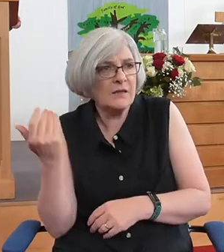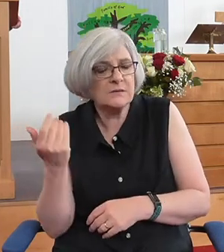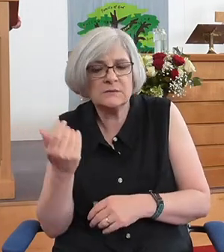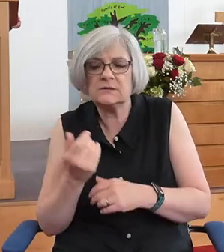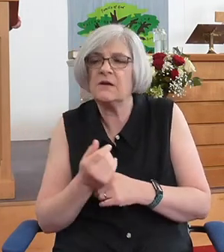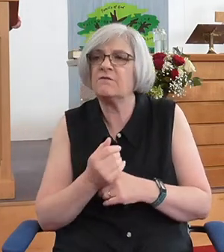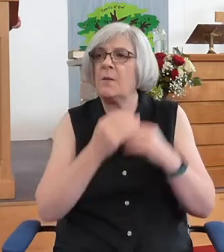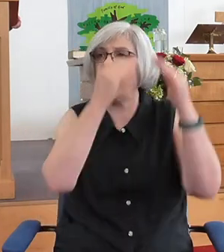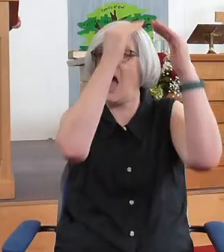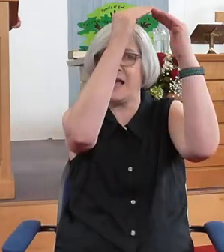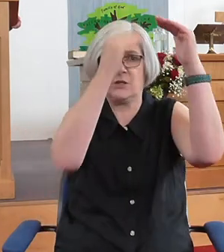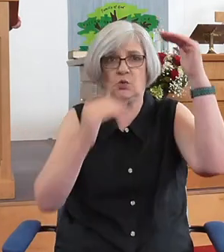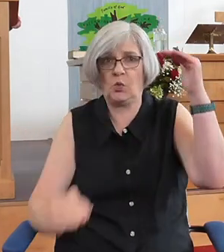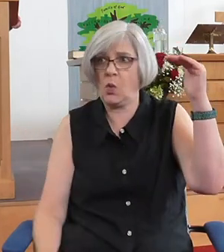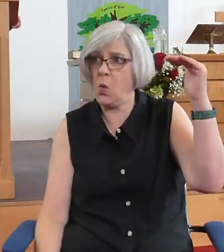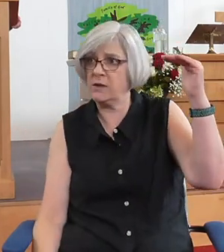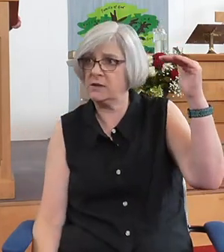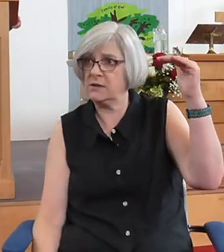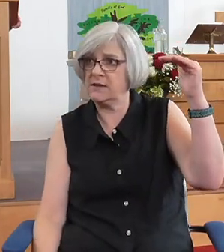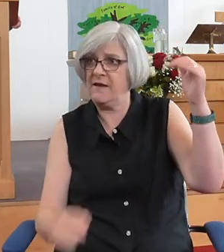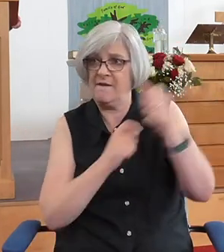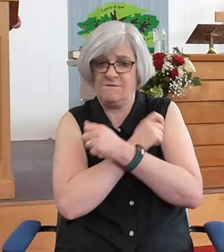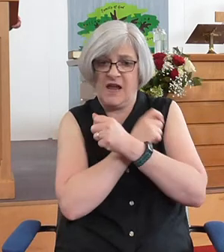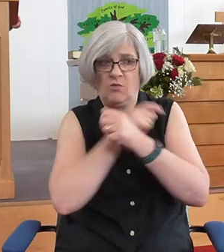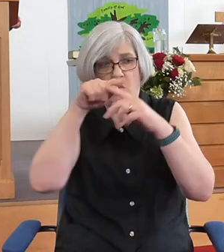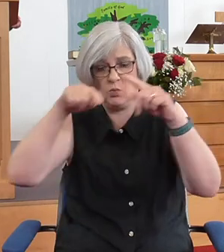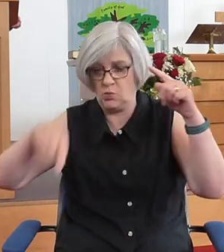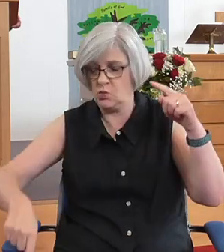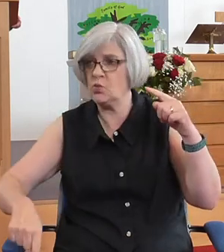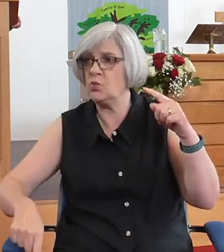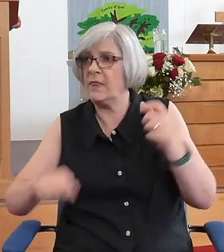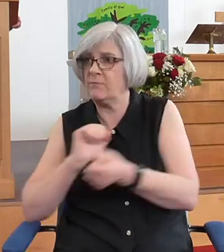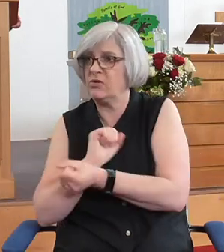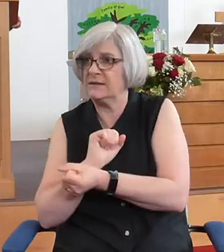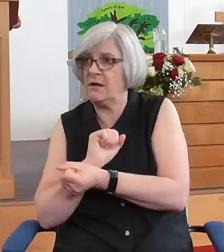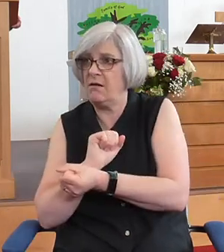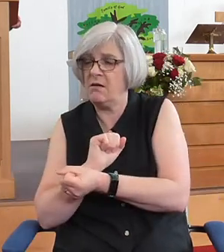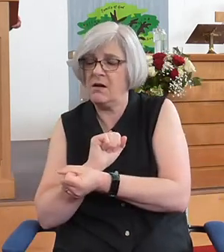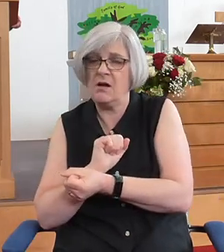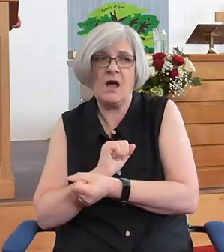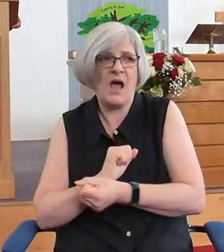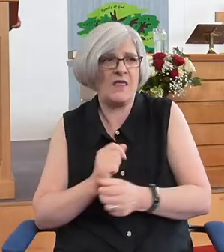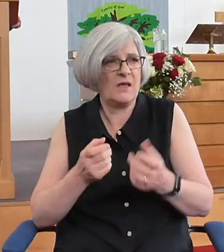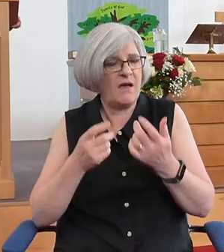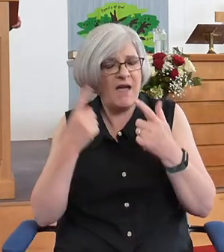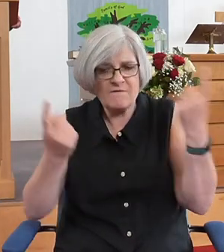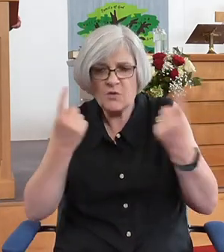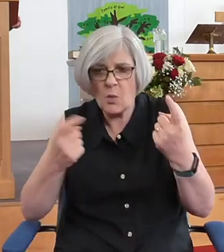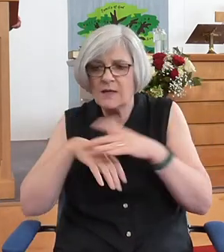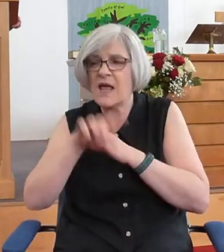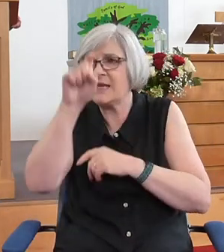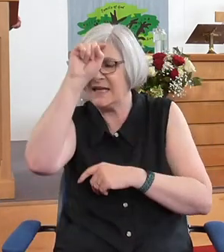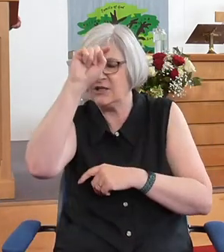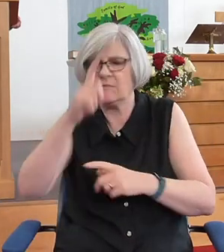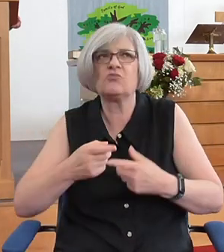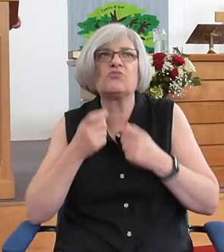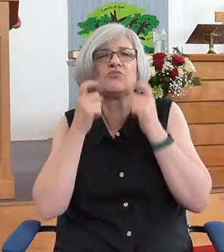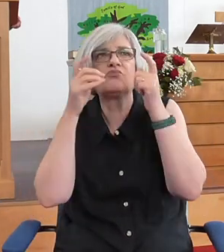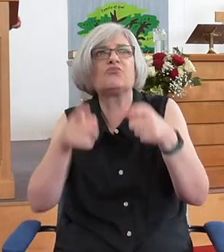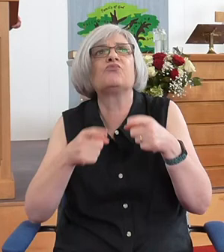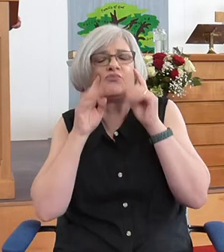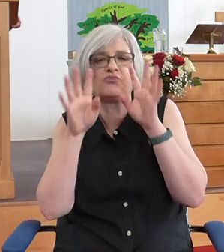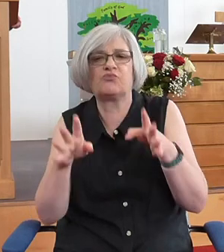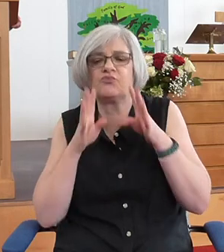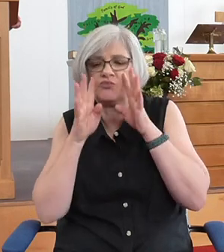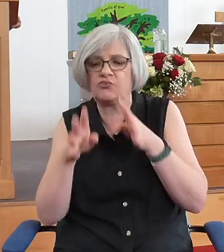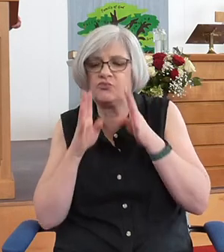the highest to the lowest, and there was a loud wailing in Egypt. Finally,